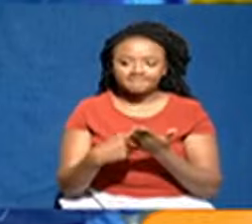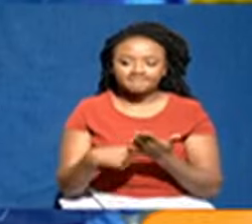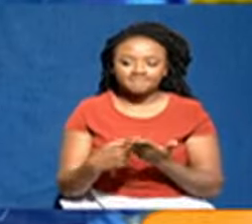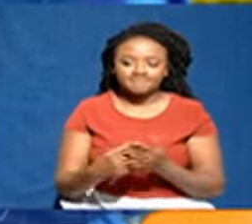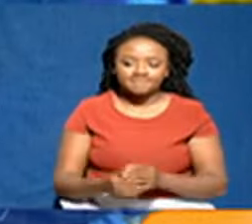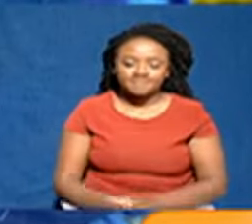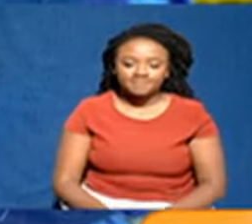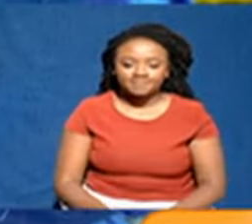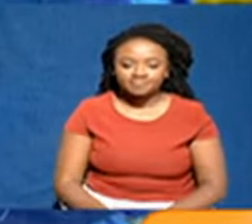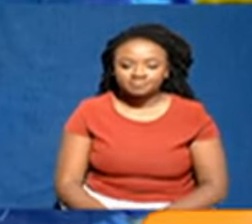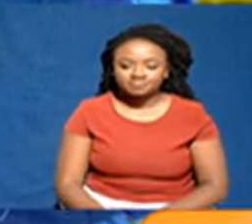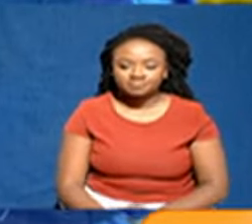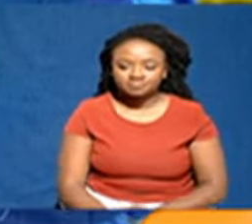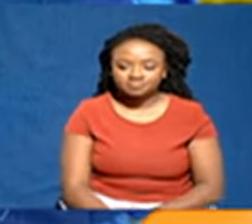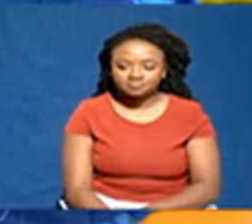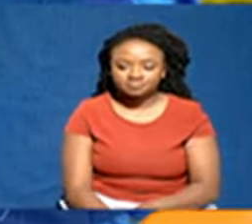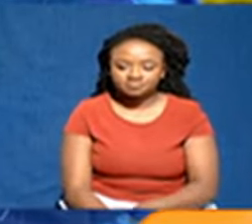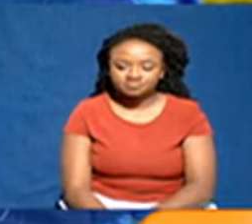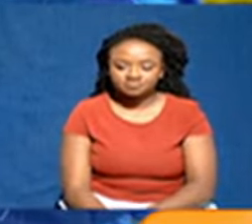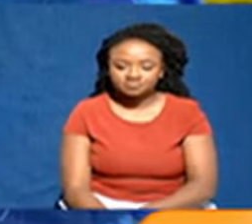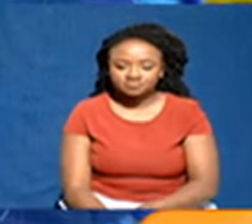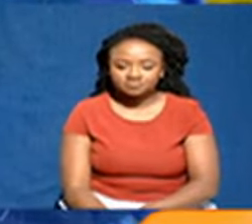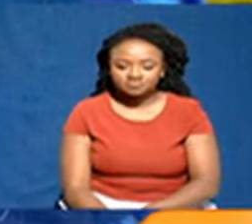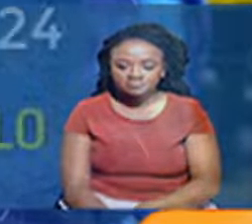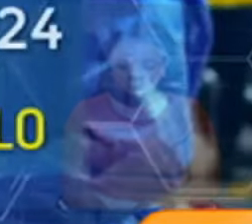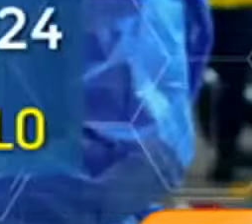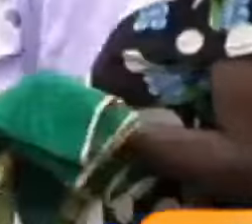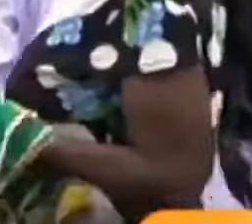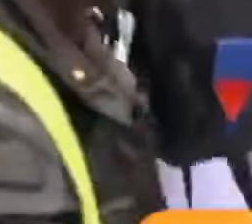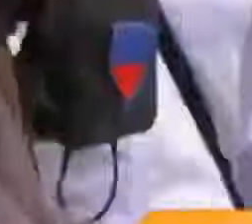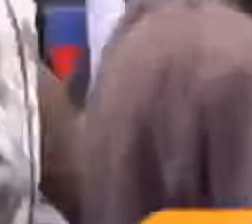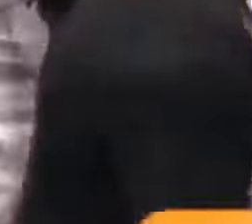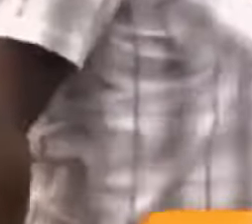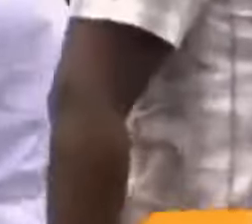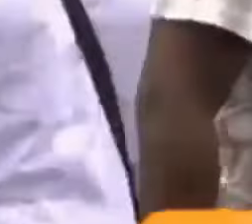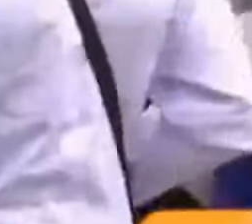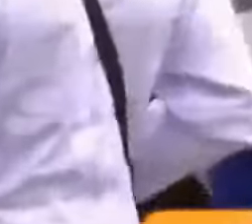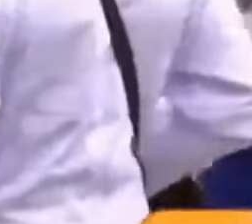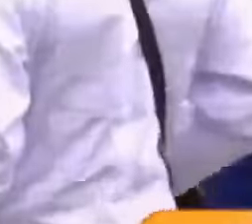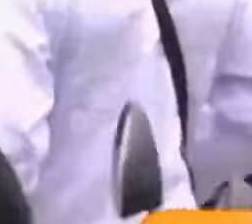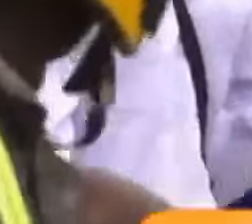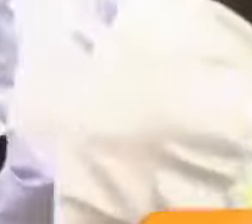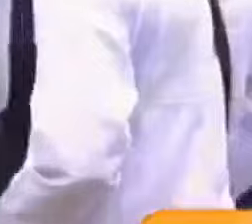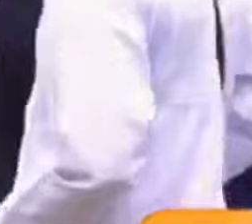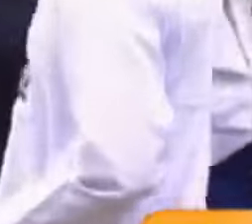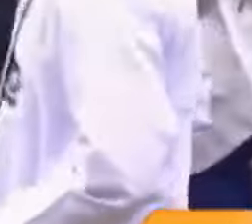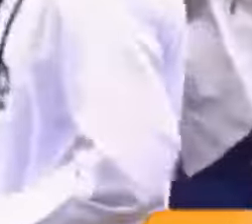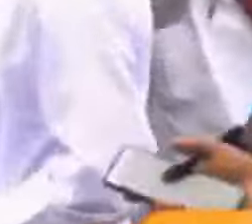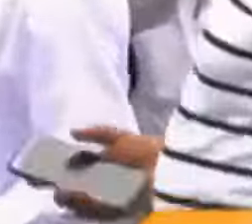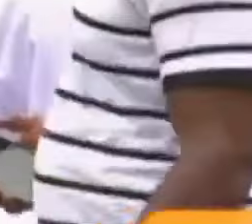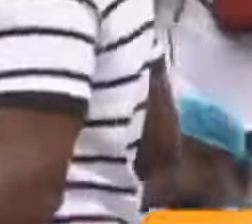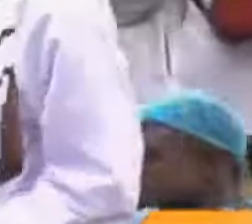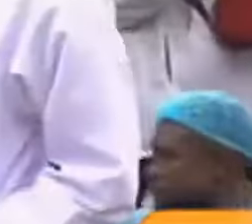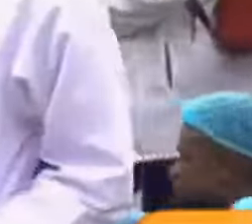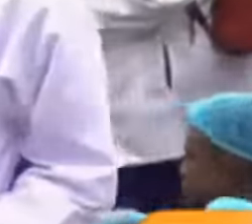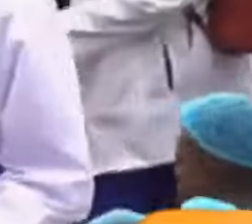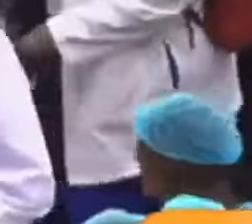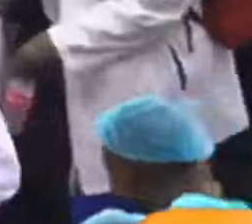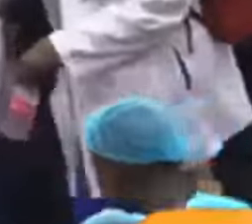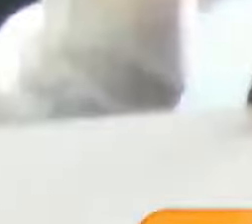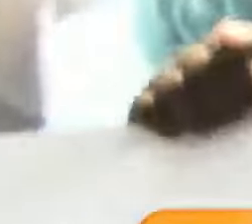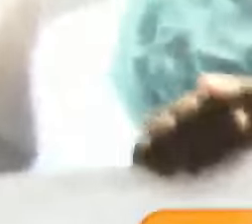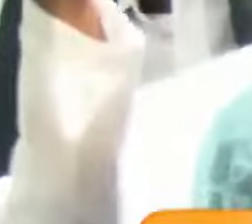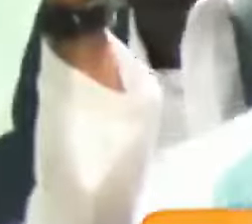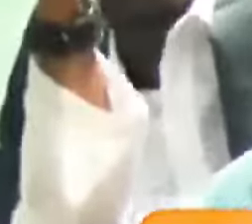notice dated 26th of March 2024. The unions have threatened to escalate the strike from Monday next